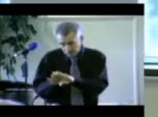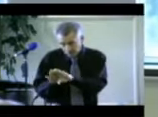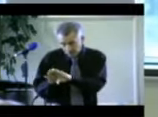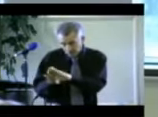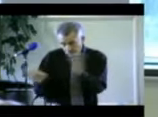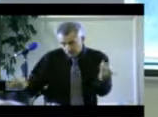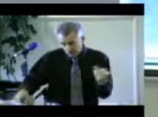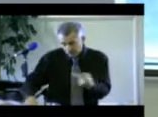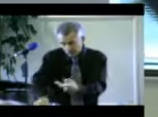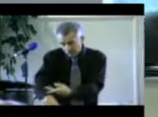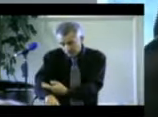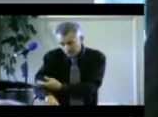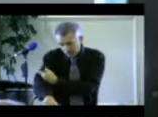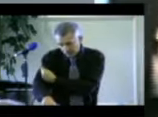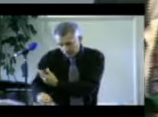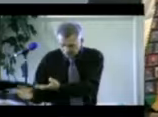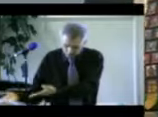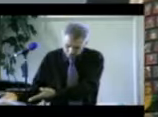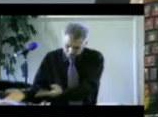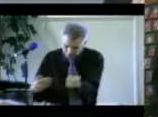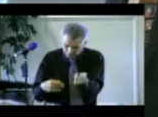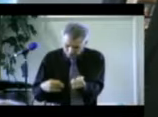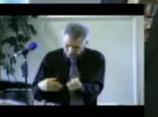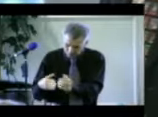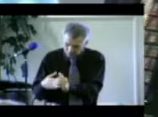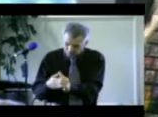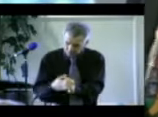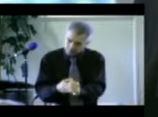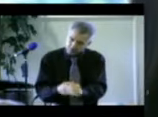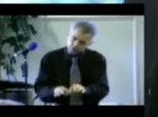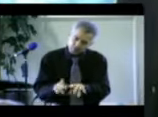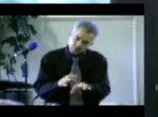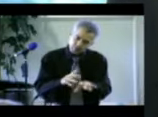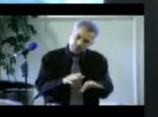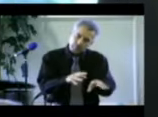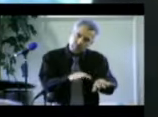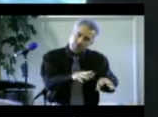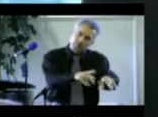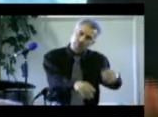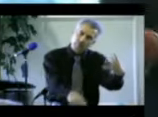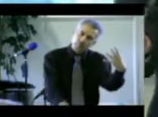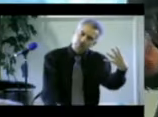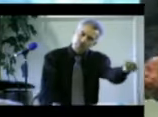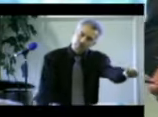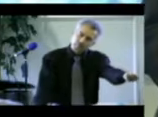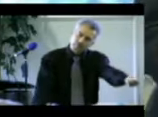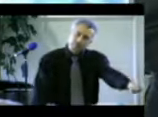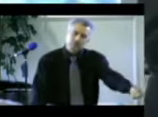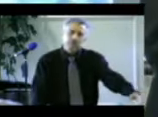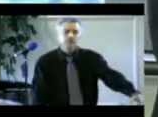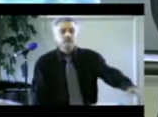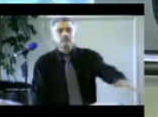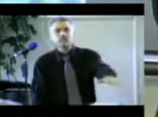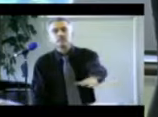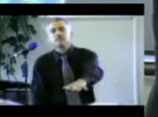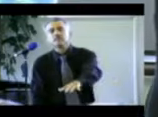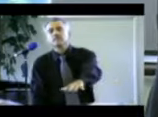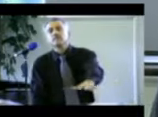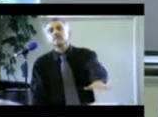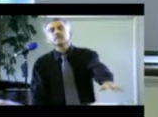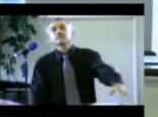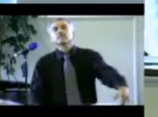are, and he leads the sheep into the wilderness. Now, there's no evidence. I